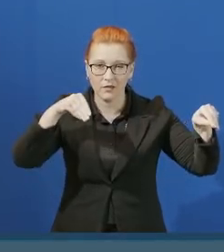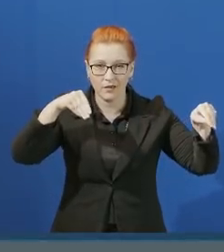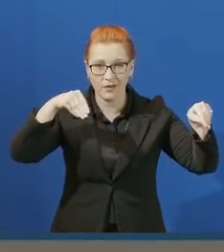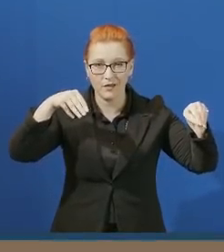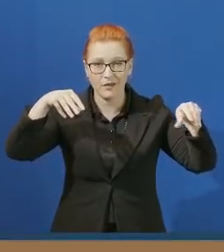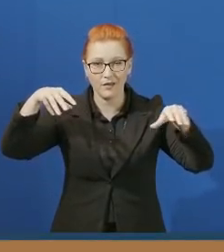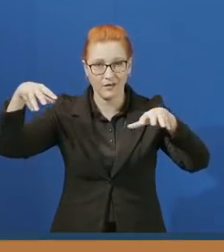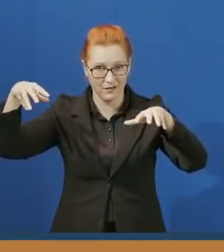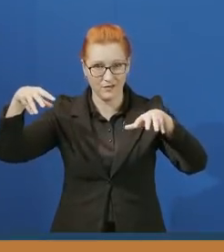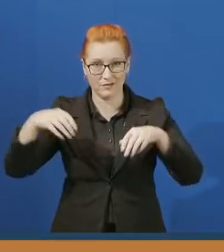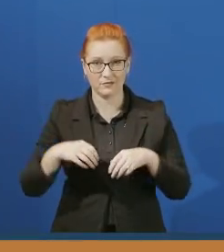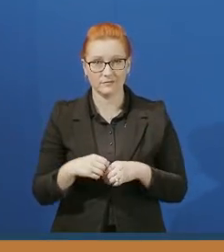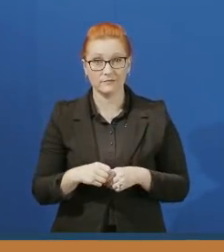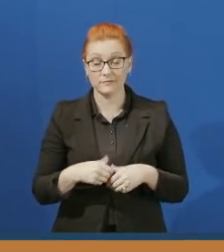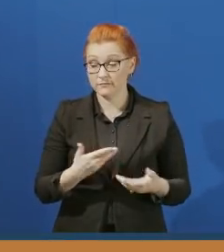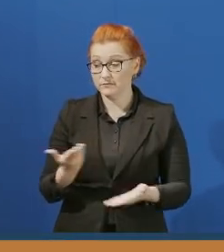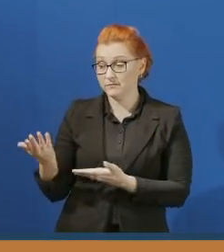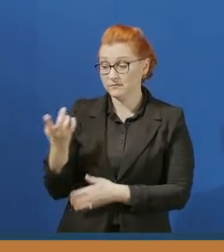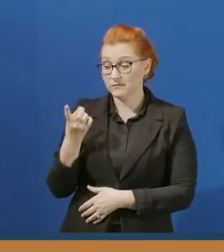Dr. Christ?